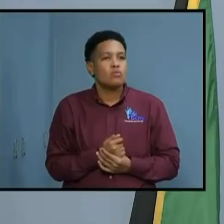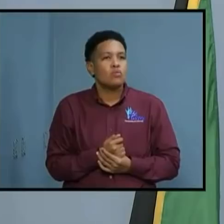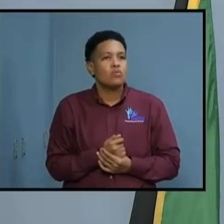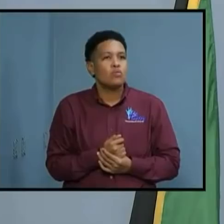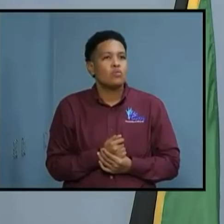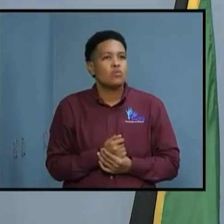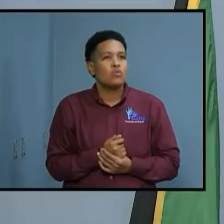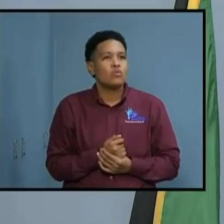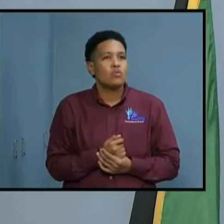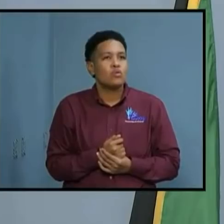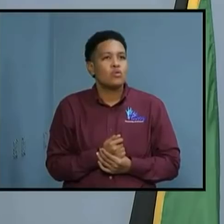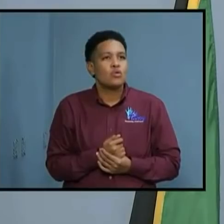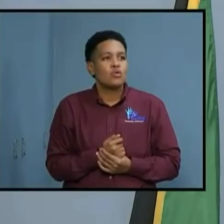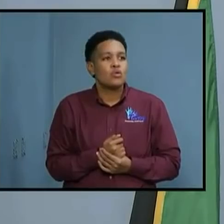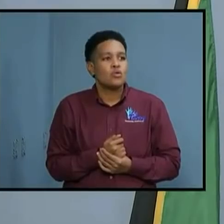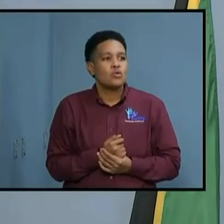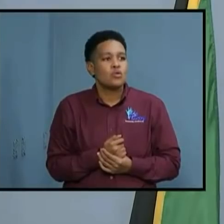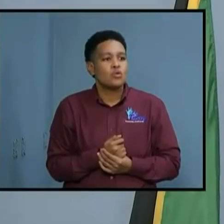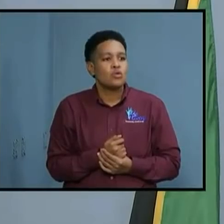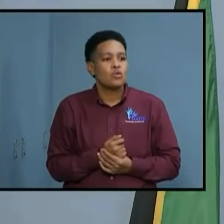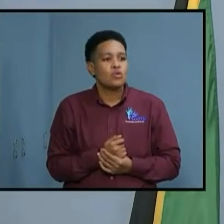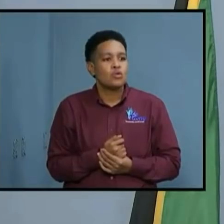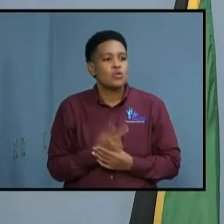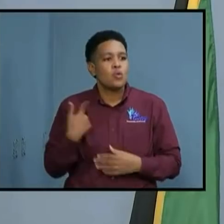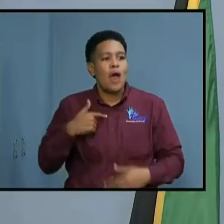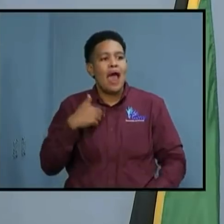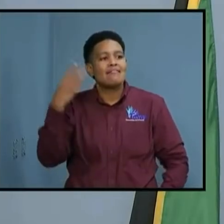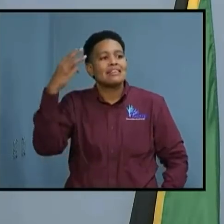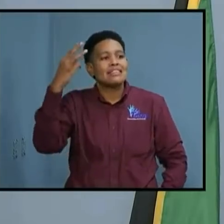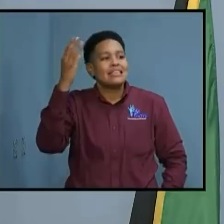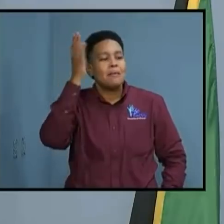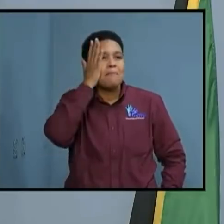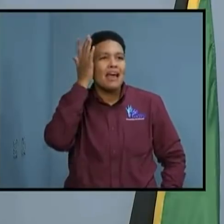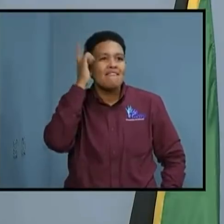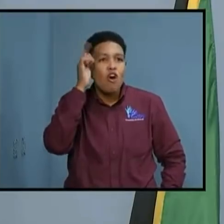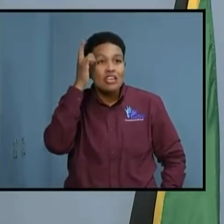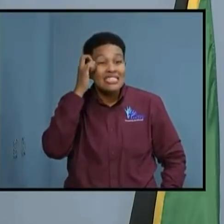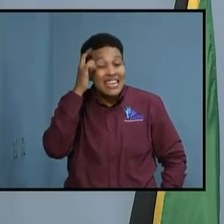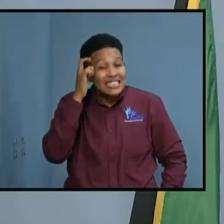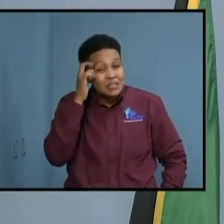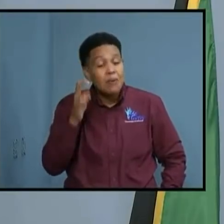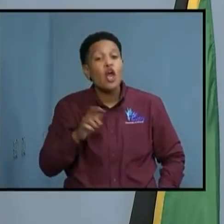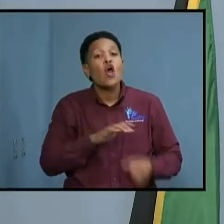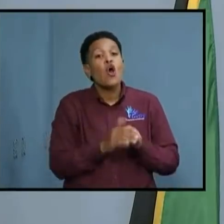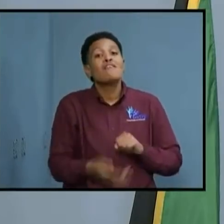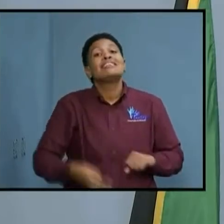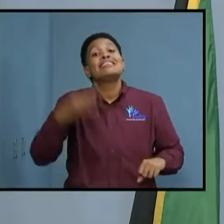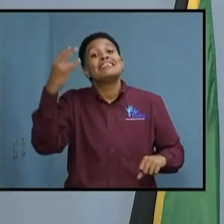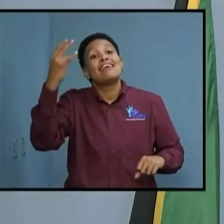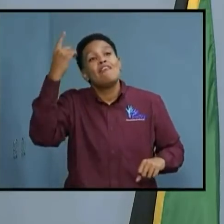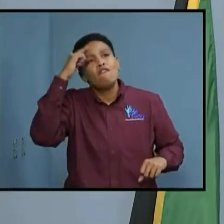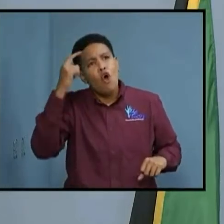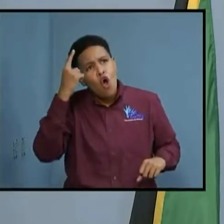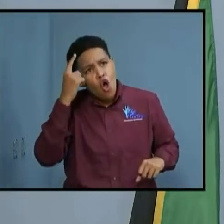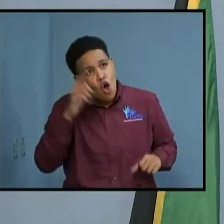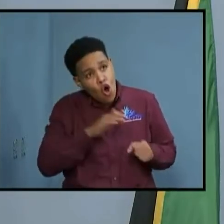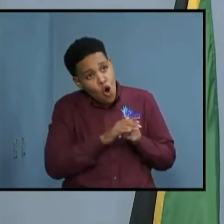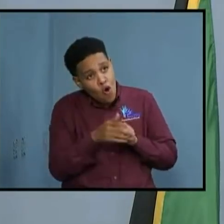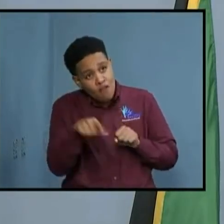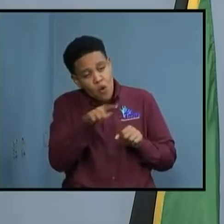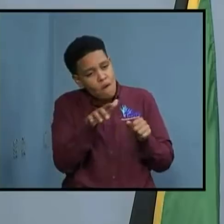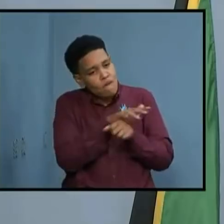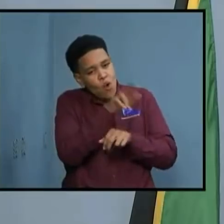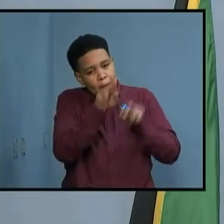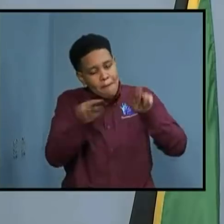also 16 beds, I'm told, for suspected COVID, 17 for COVID, and those were fully